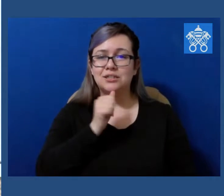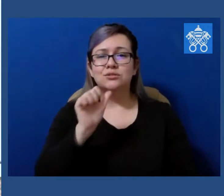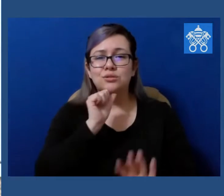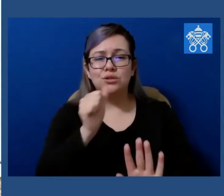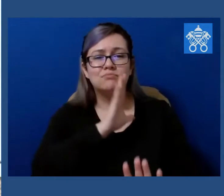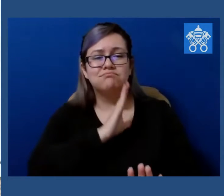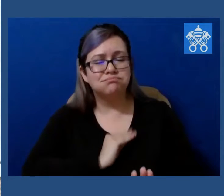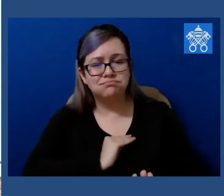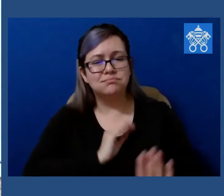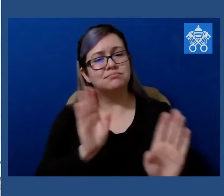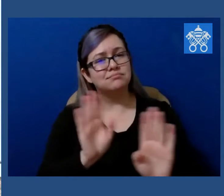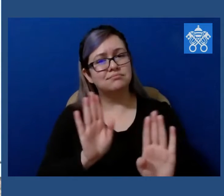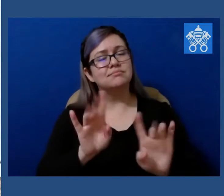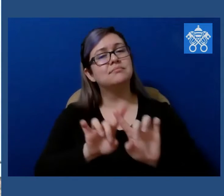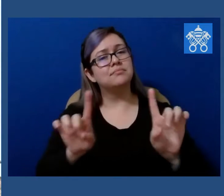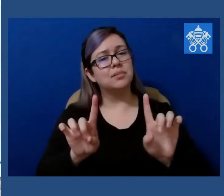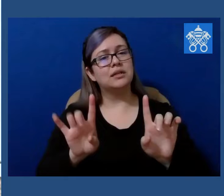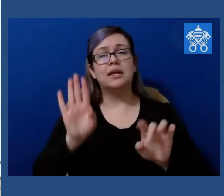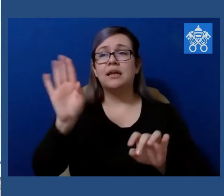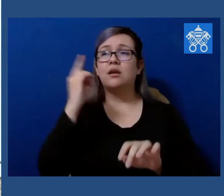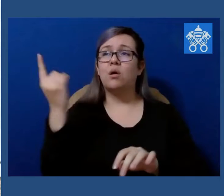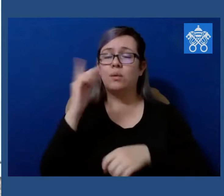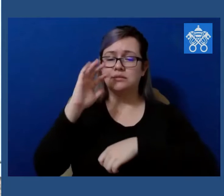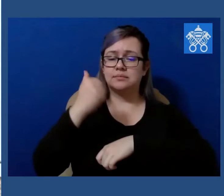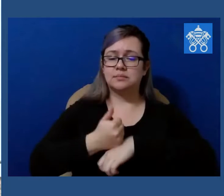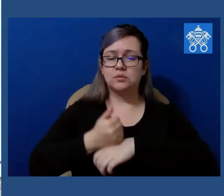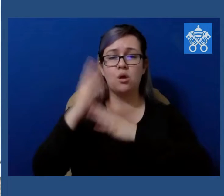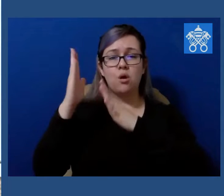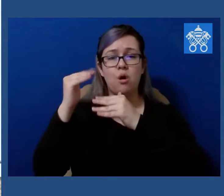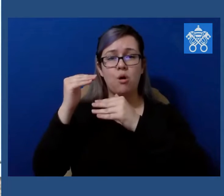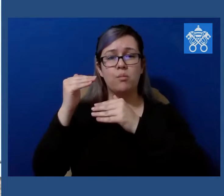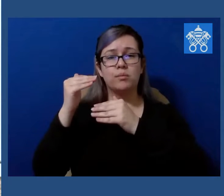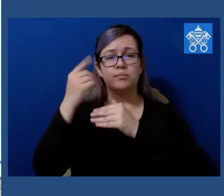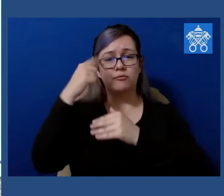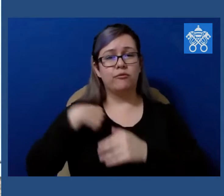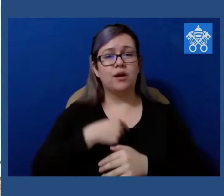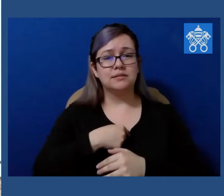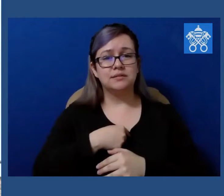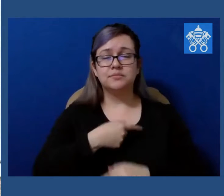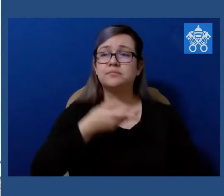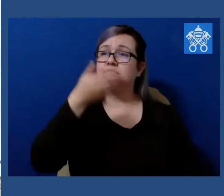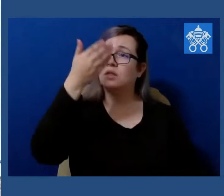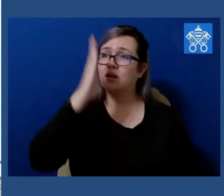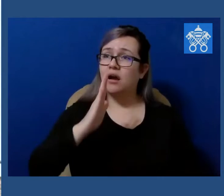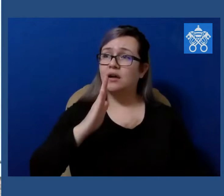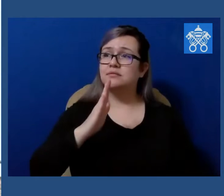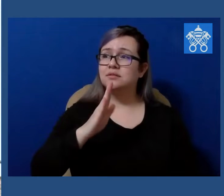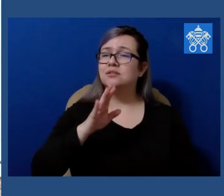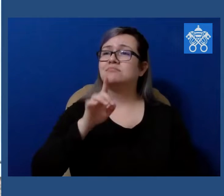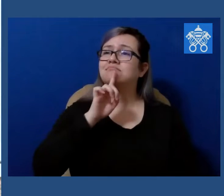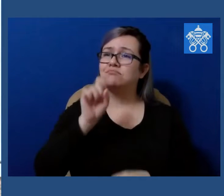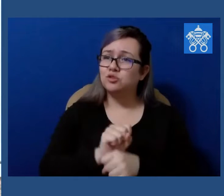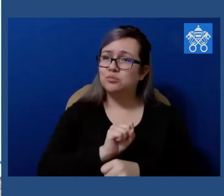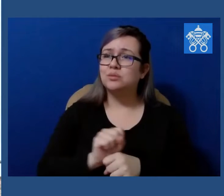He does not get discouraged, but always instills hope in us. God is Father and